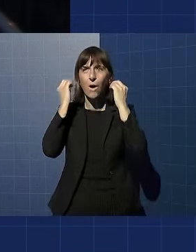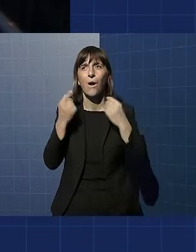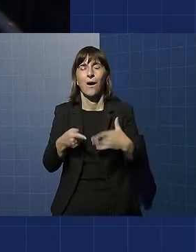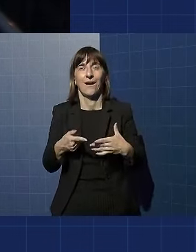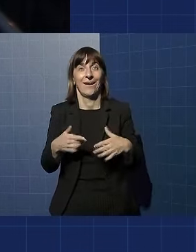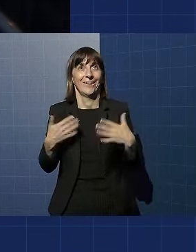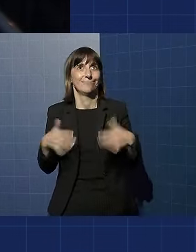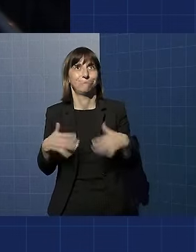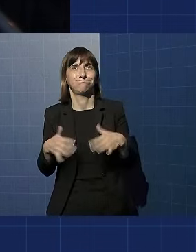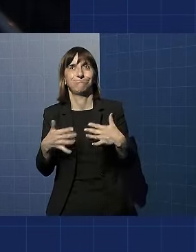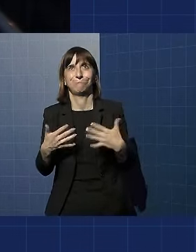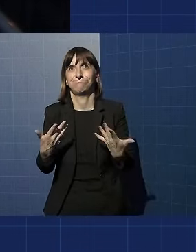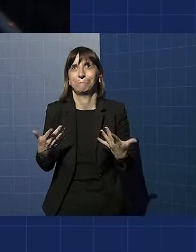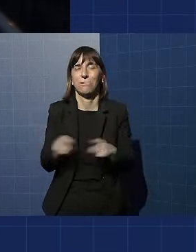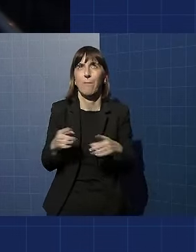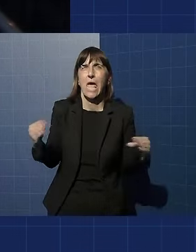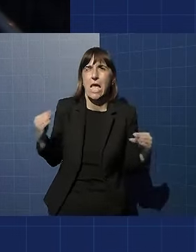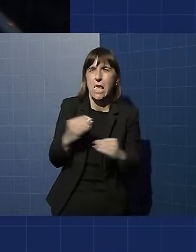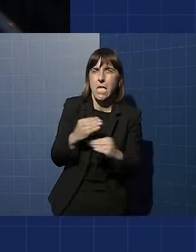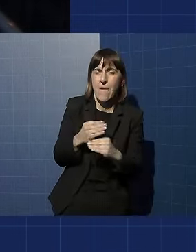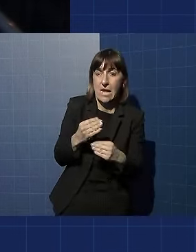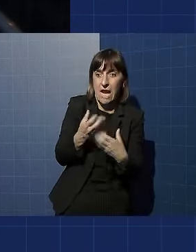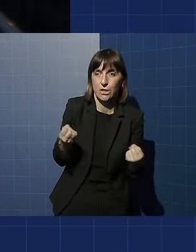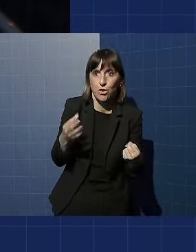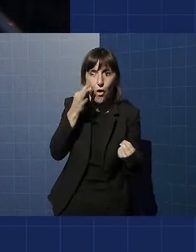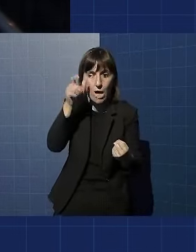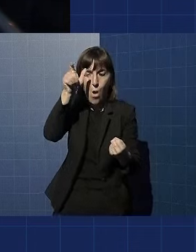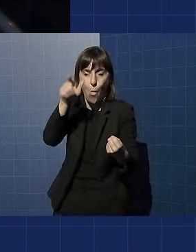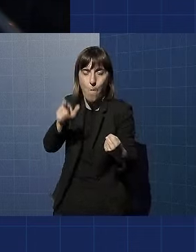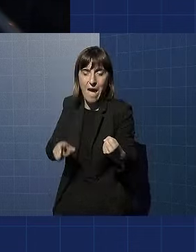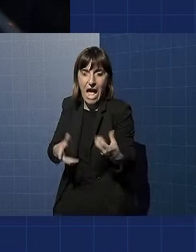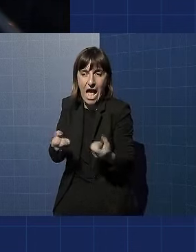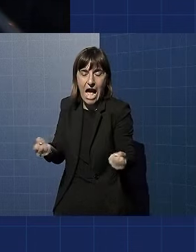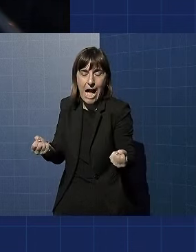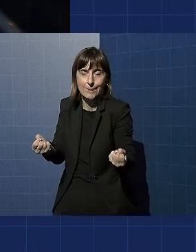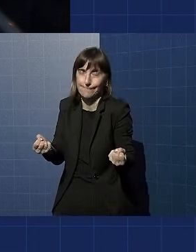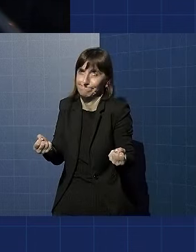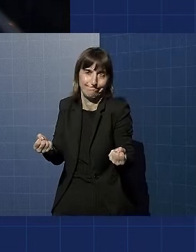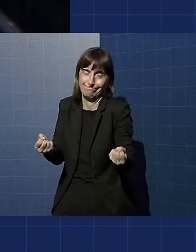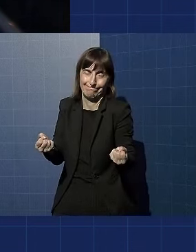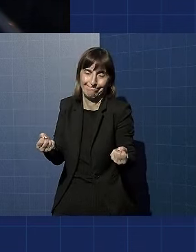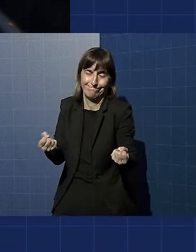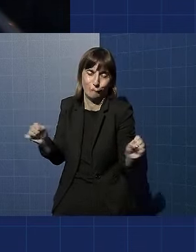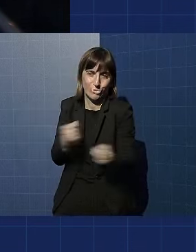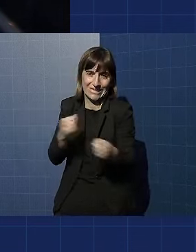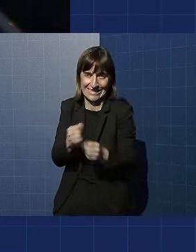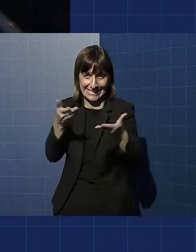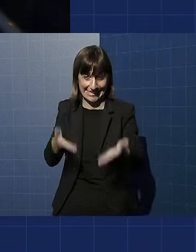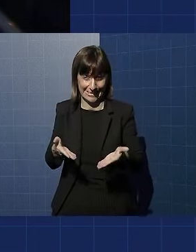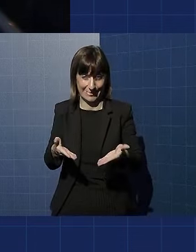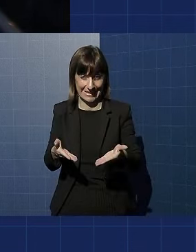people. So we have not looked into what could be feasible in terms of the duration of the